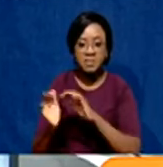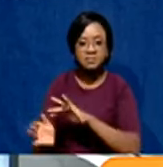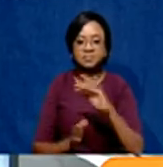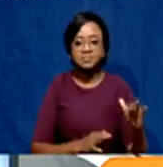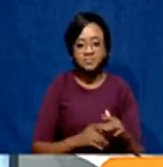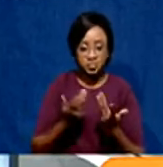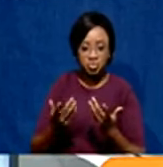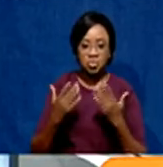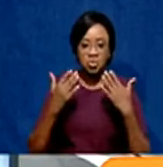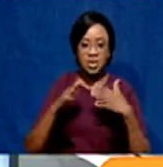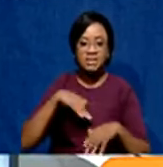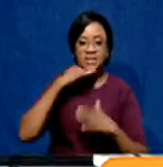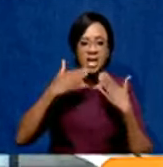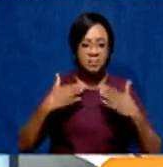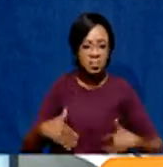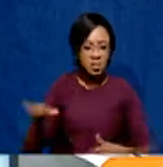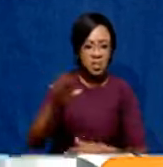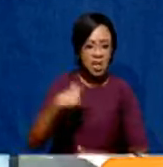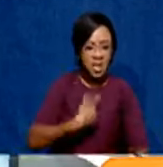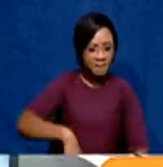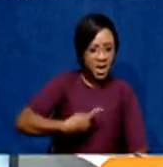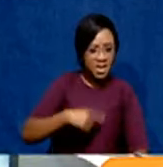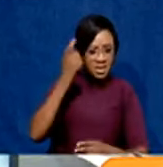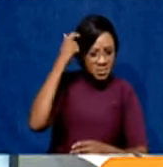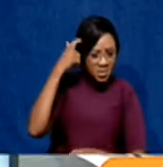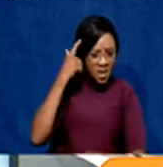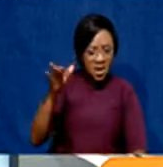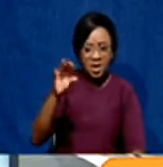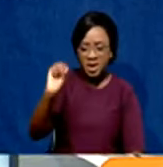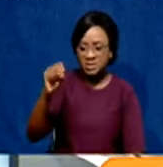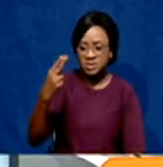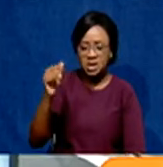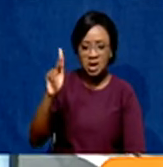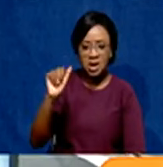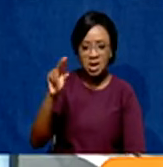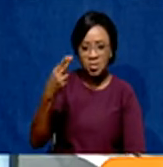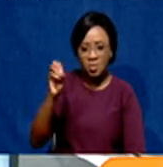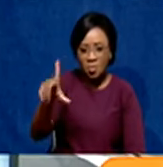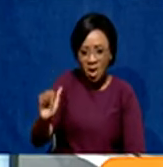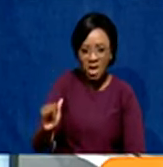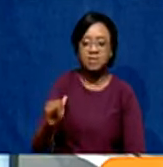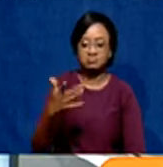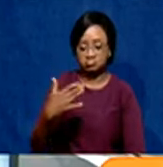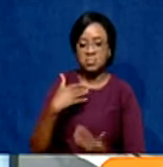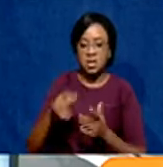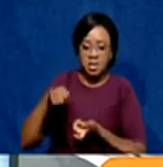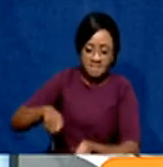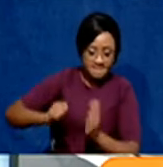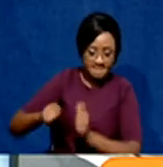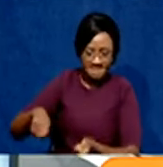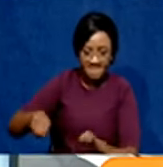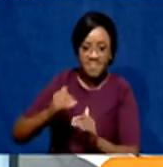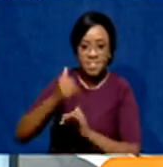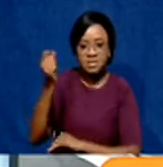Now, the next phase of exhumation of bodies in the vast Shakahola forest will resume in March. Chief Government Pathologist Dr. Johansen